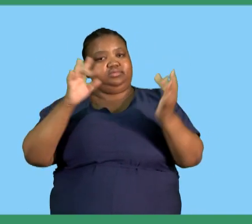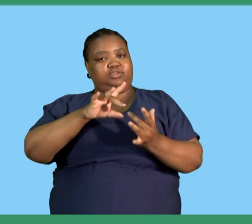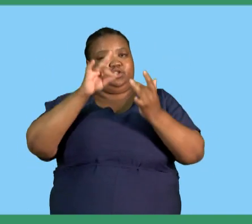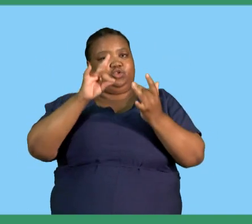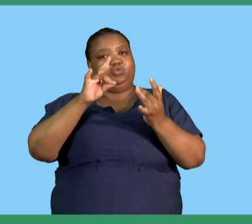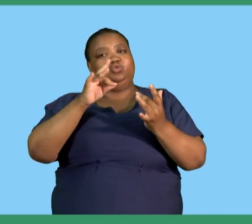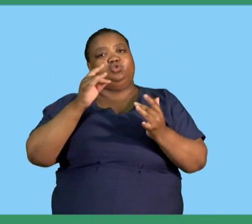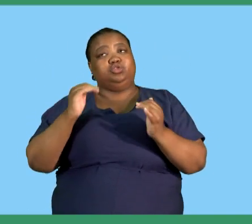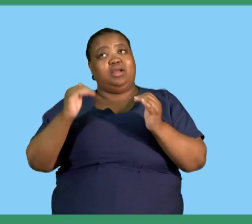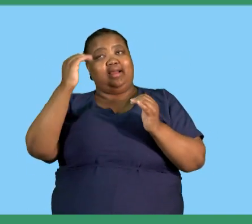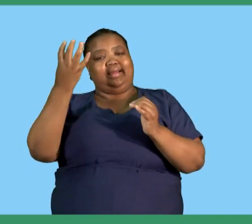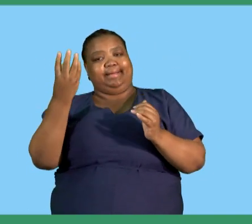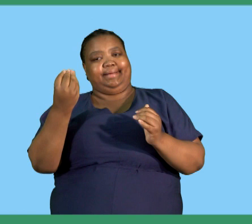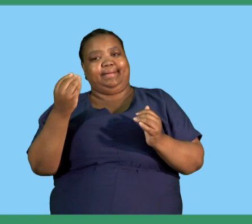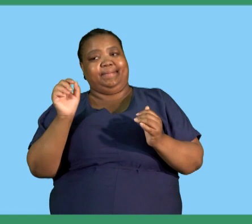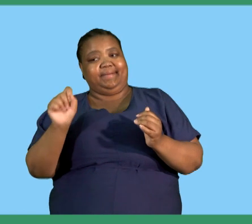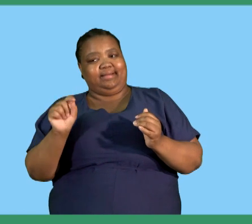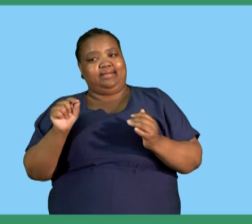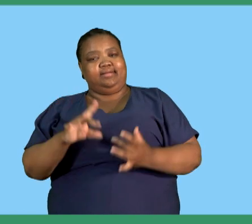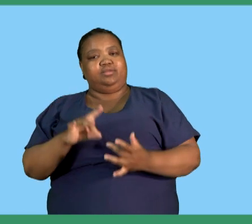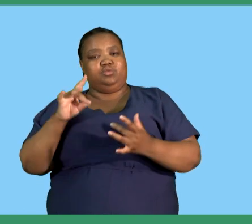That's what you need to do.